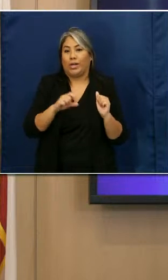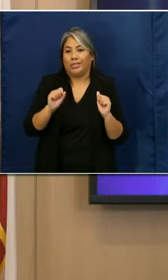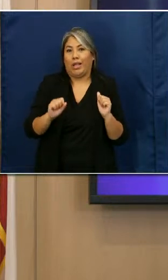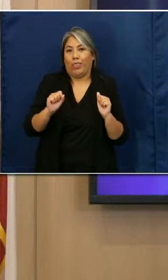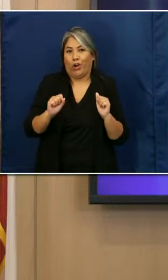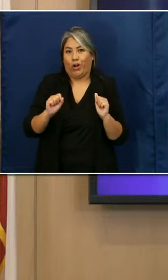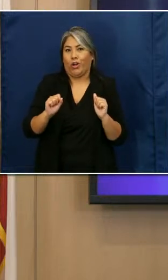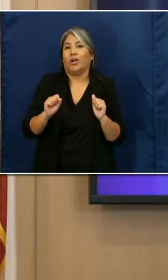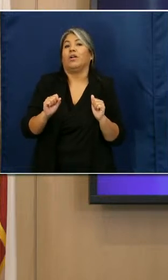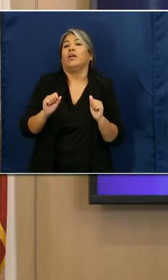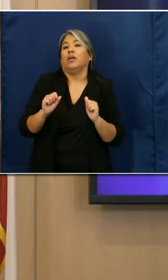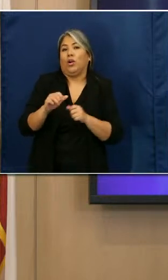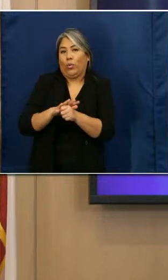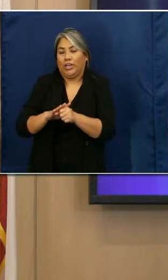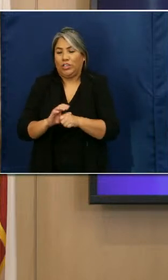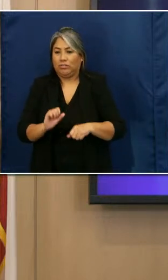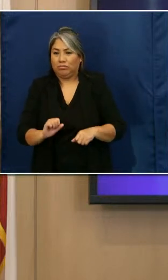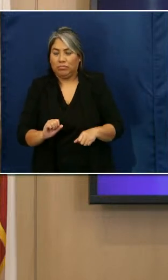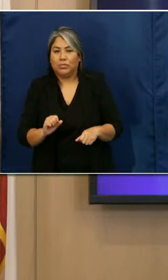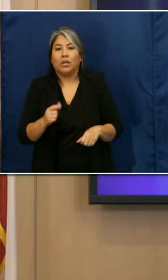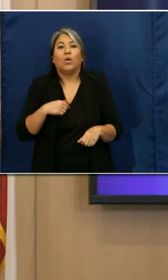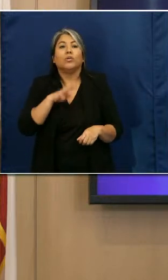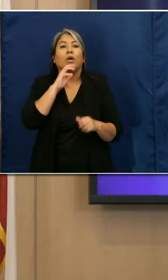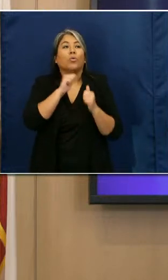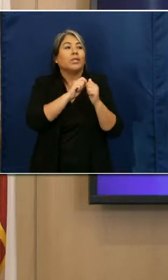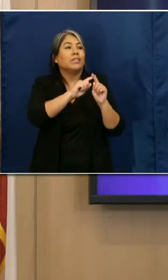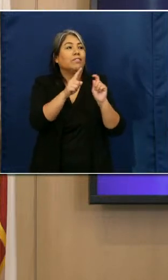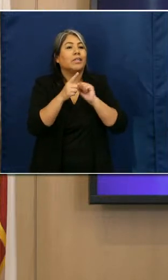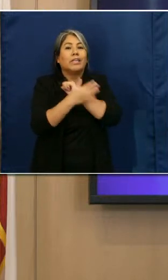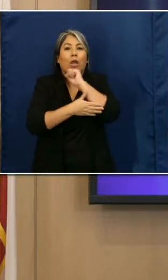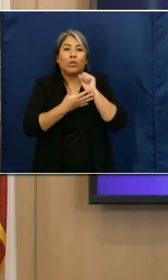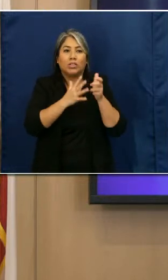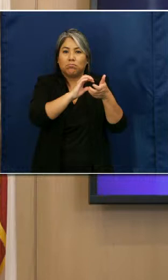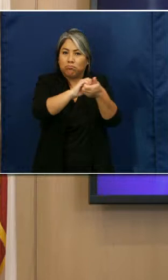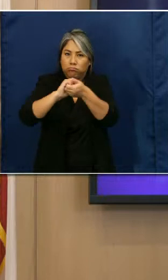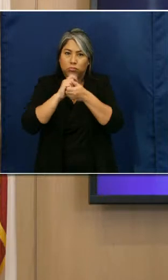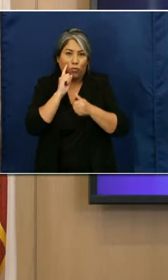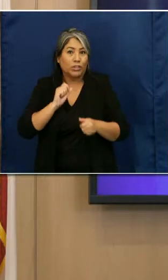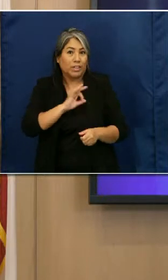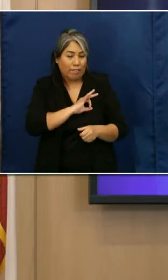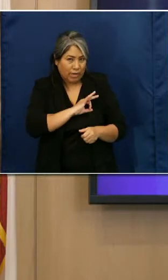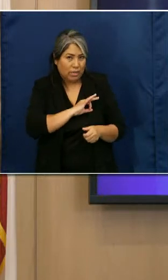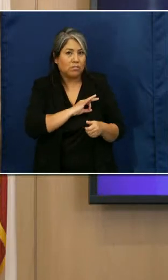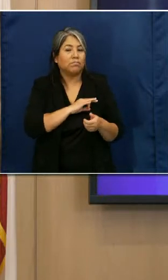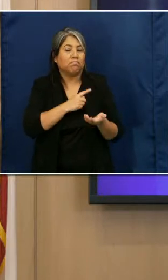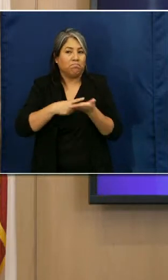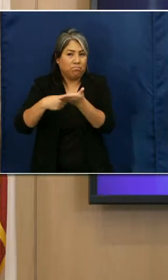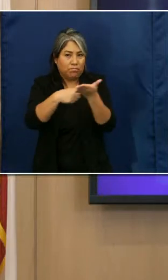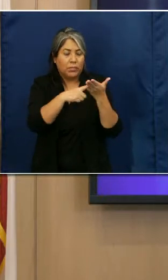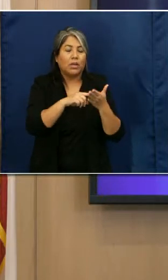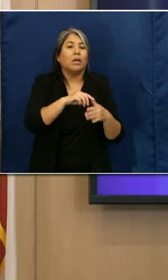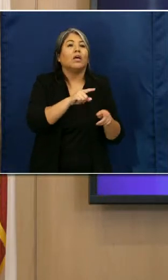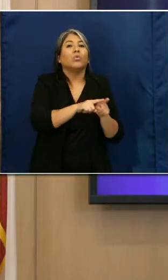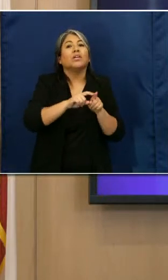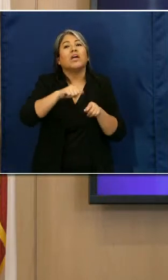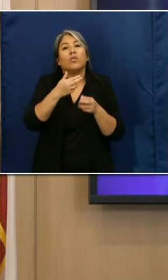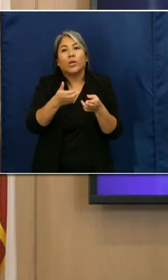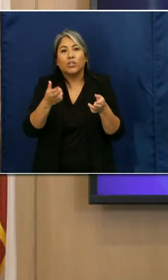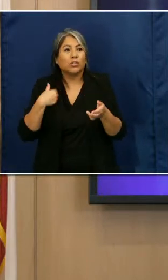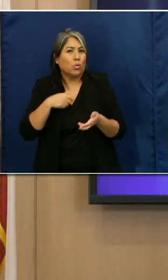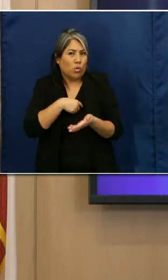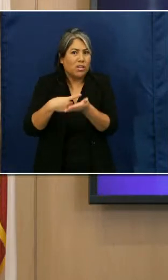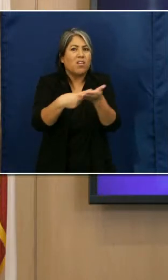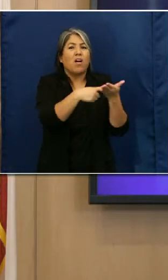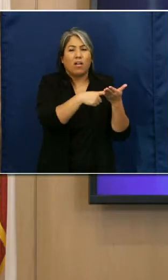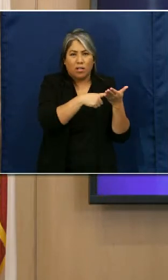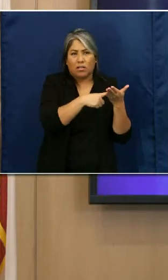Again, we talk with the different counties that surround us for staffing, as well as other resources when those are